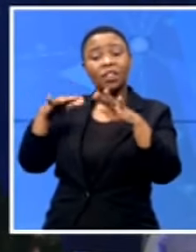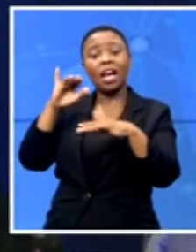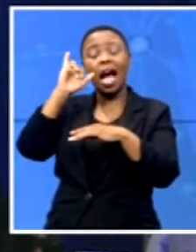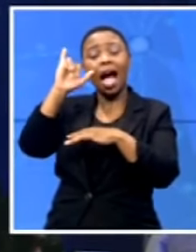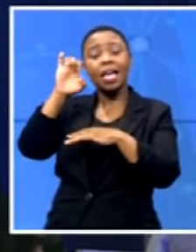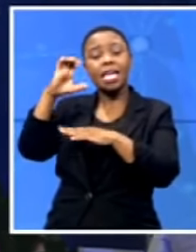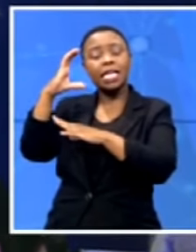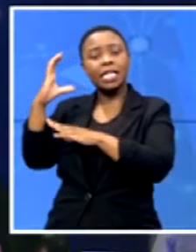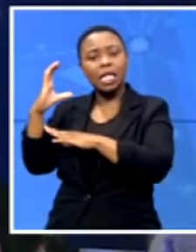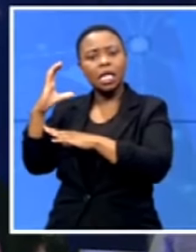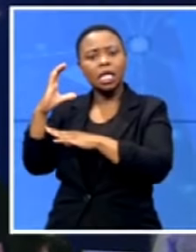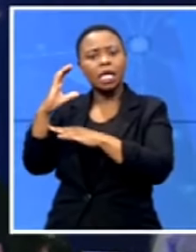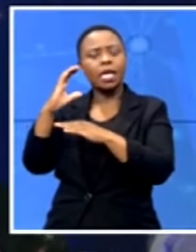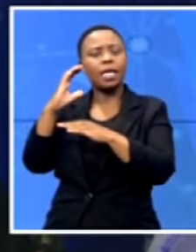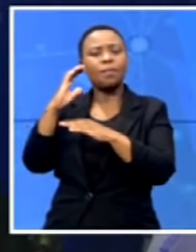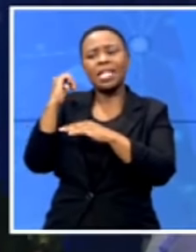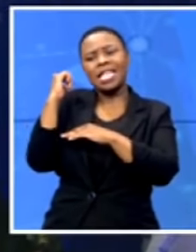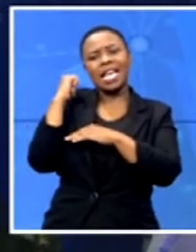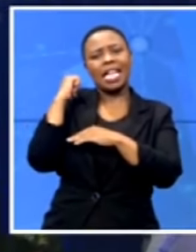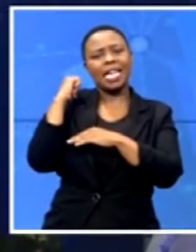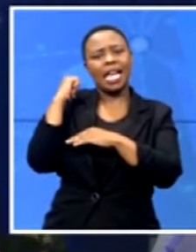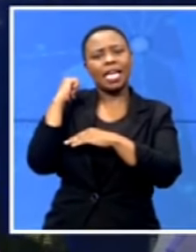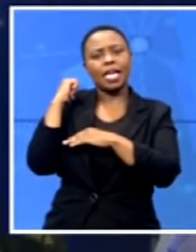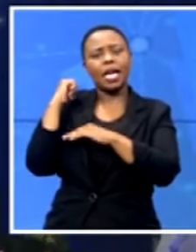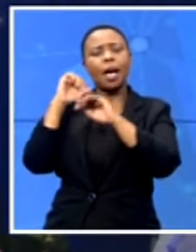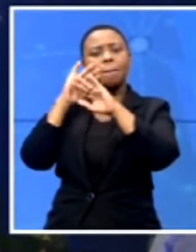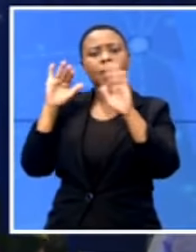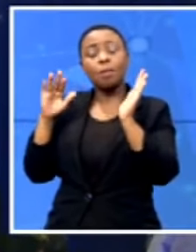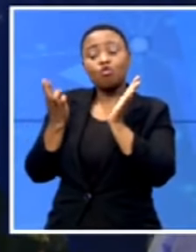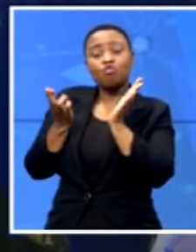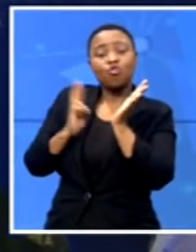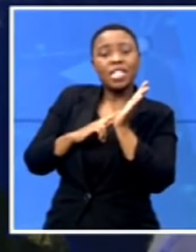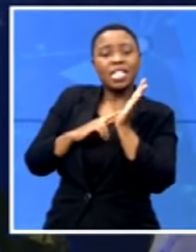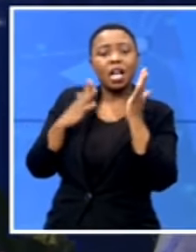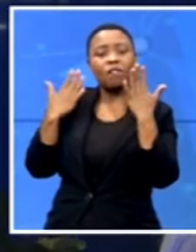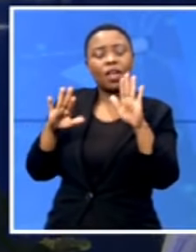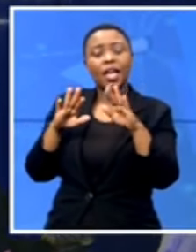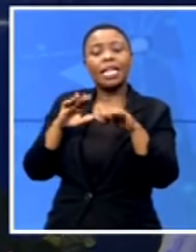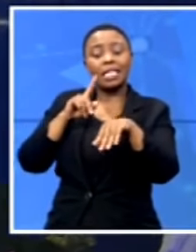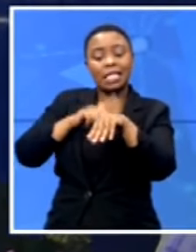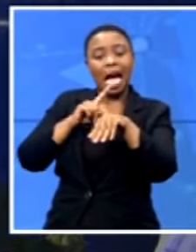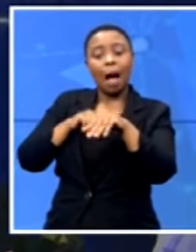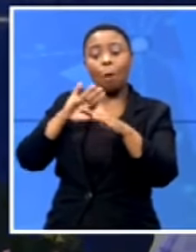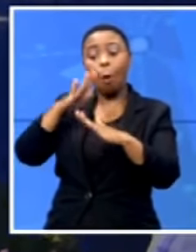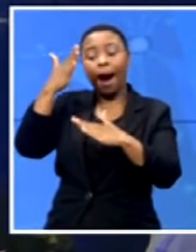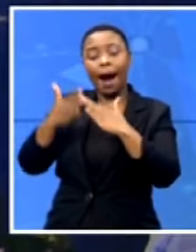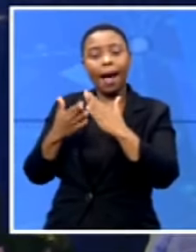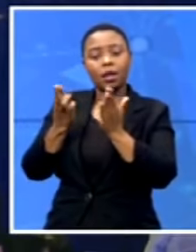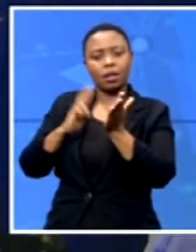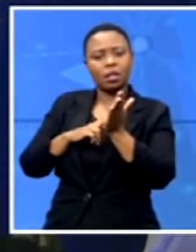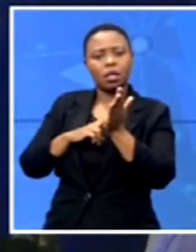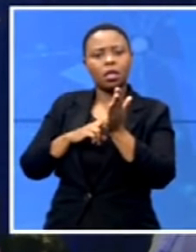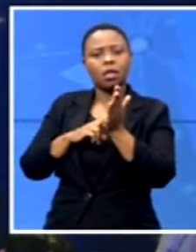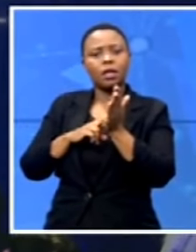those people that registered during the voter registration weekend were not uploaded to their system. So what is